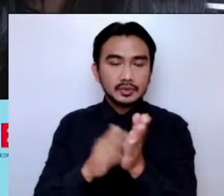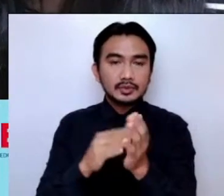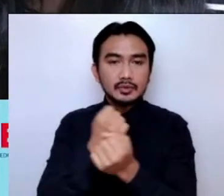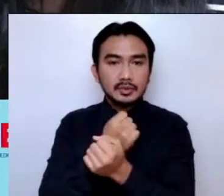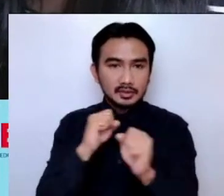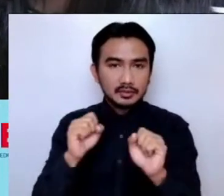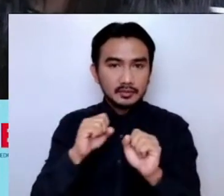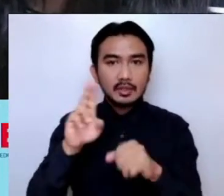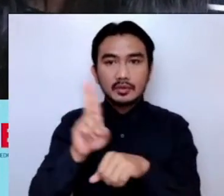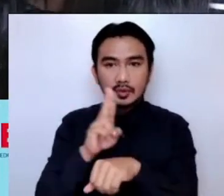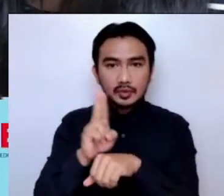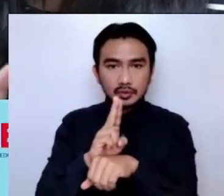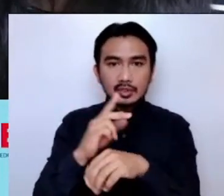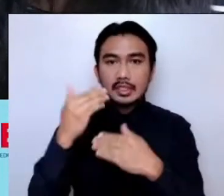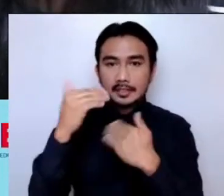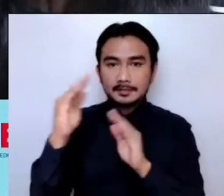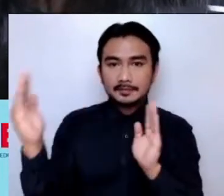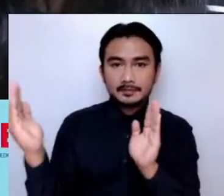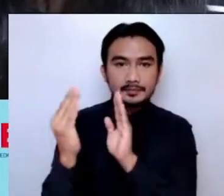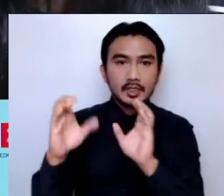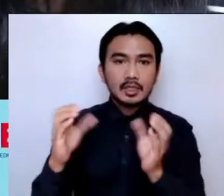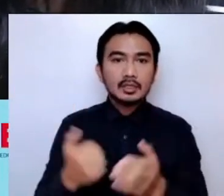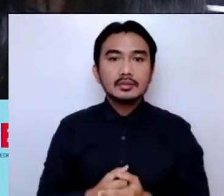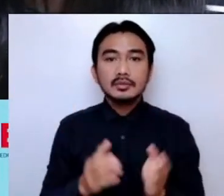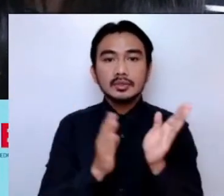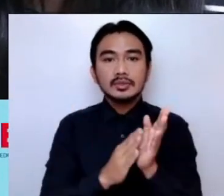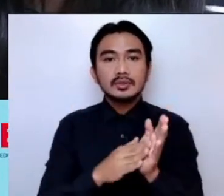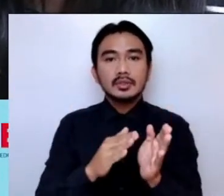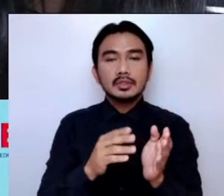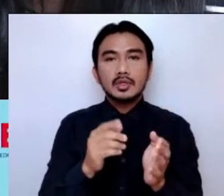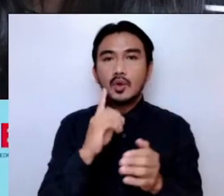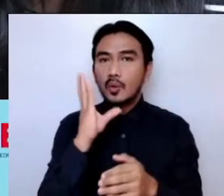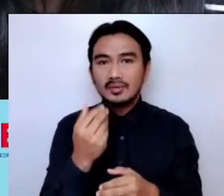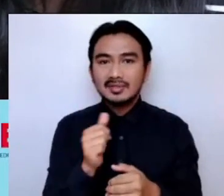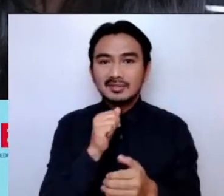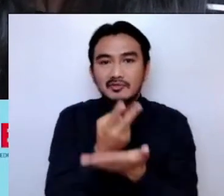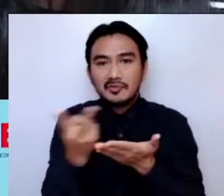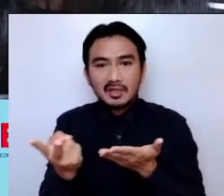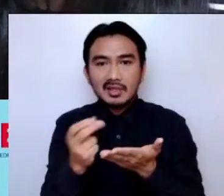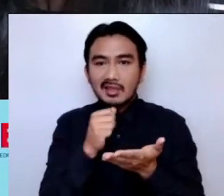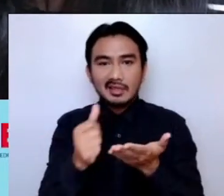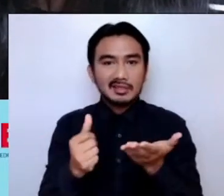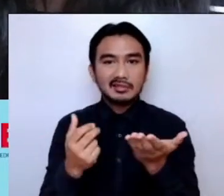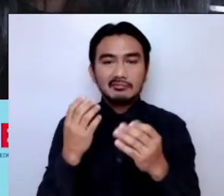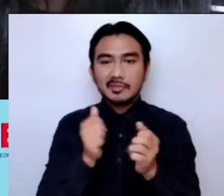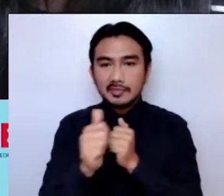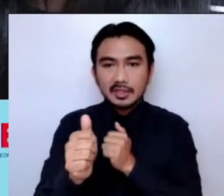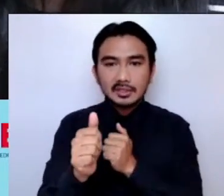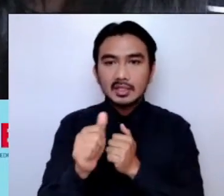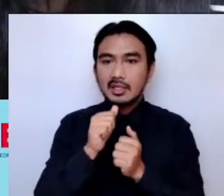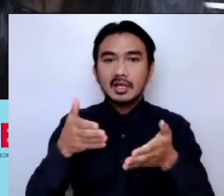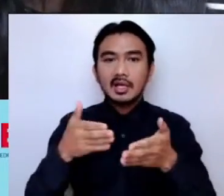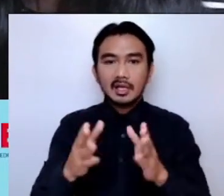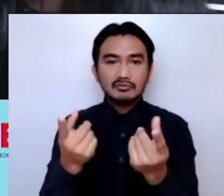limited face-to-face classes. So schools that did not pass the school safety assessment is not allowed to conduct any